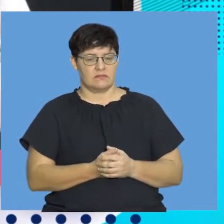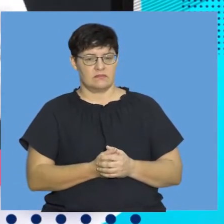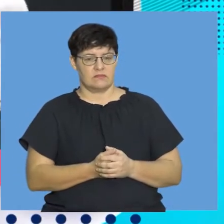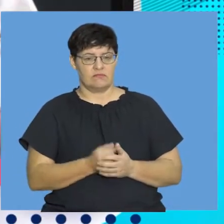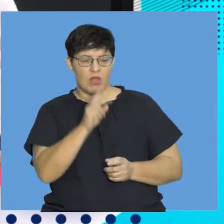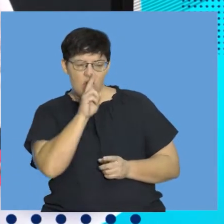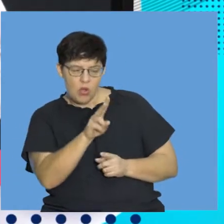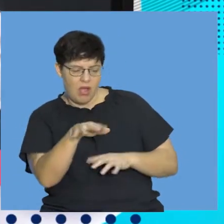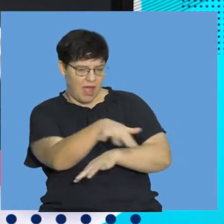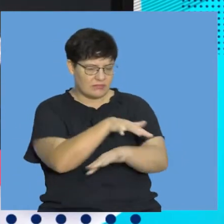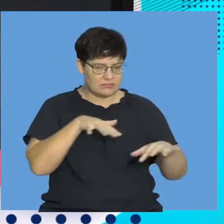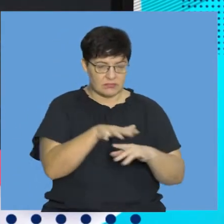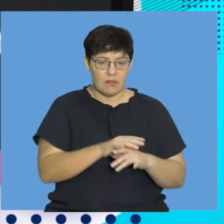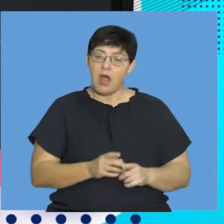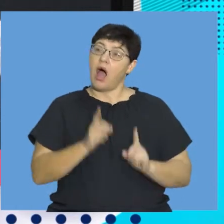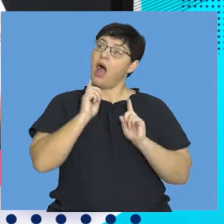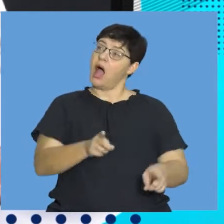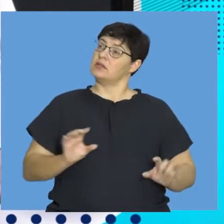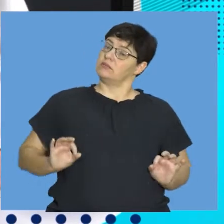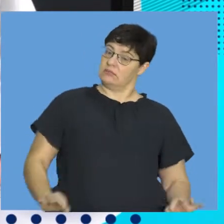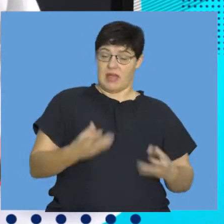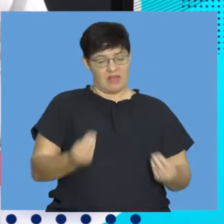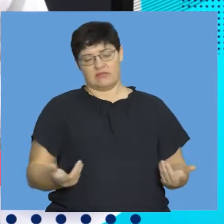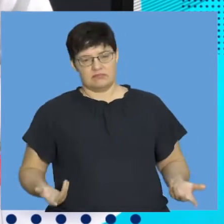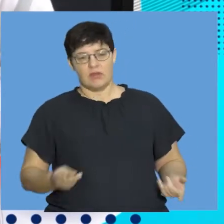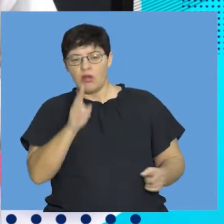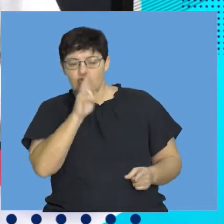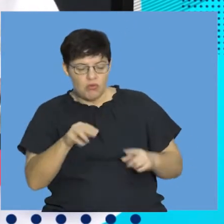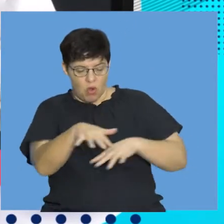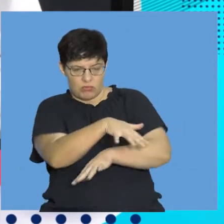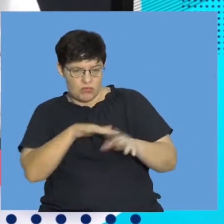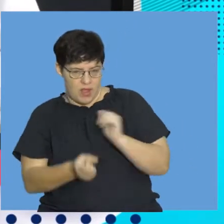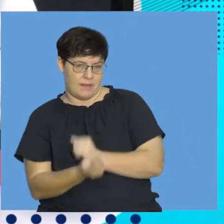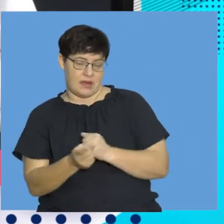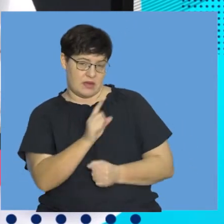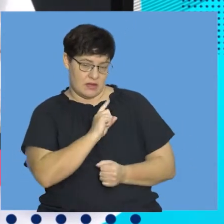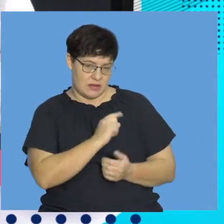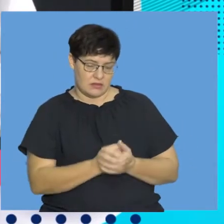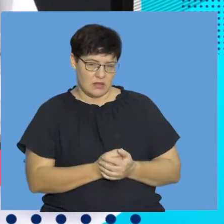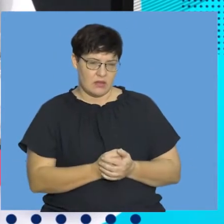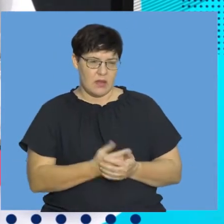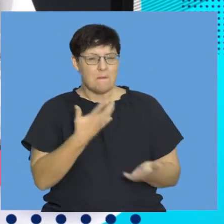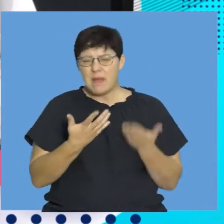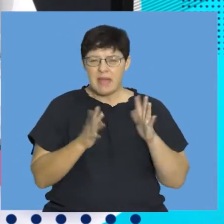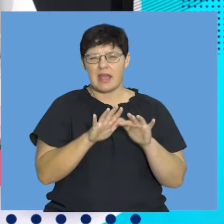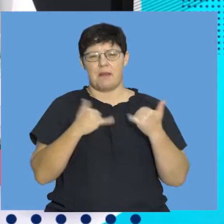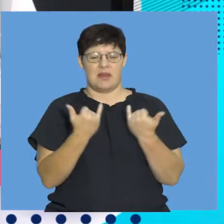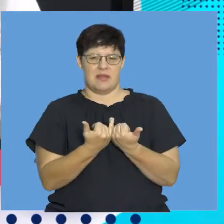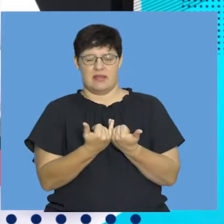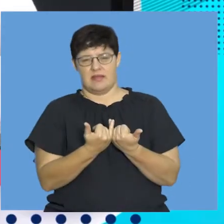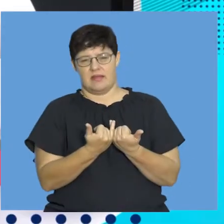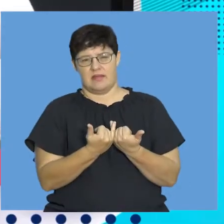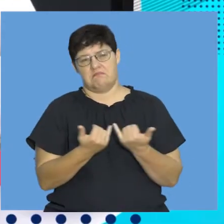Now, there's no correct answer here. You look at the conditions and you say, okay, the company embarked on